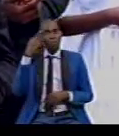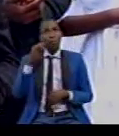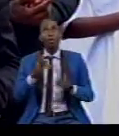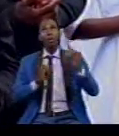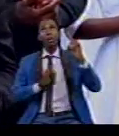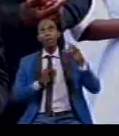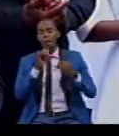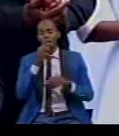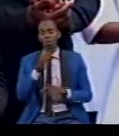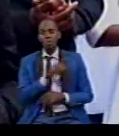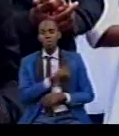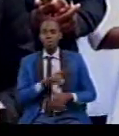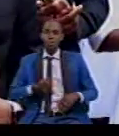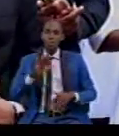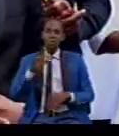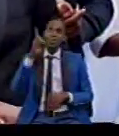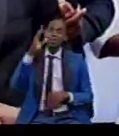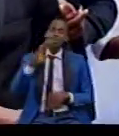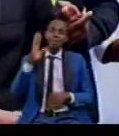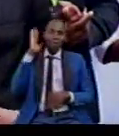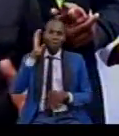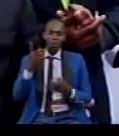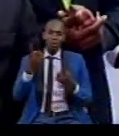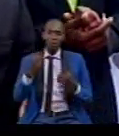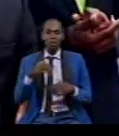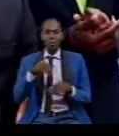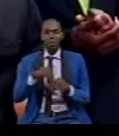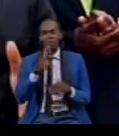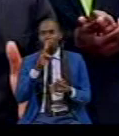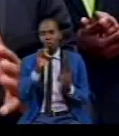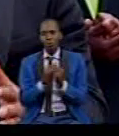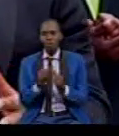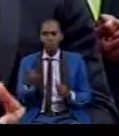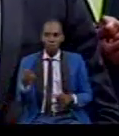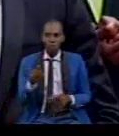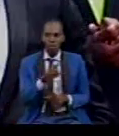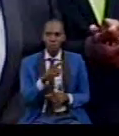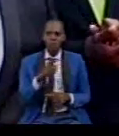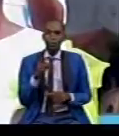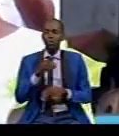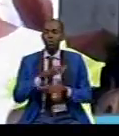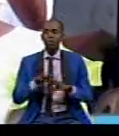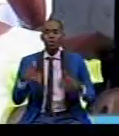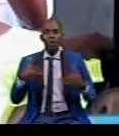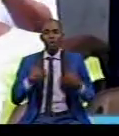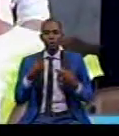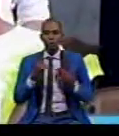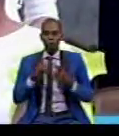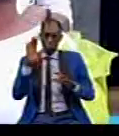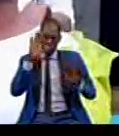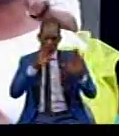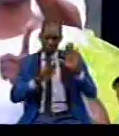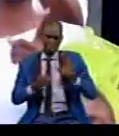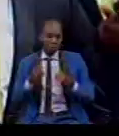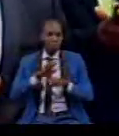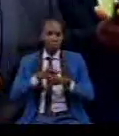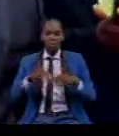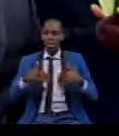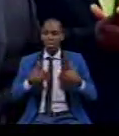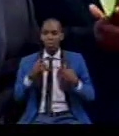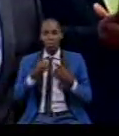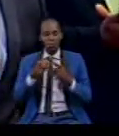curtain, my wife cannot see who I touch, what I touch, where I